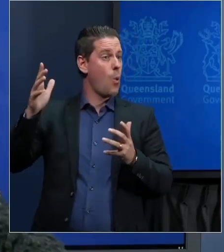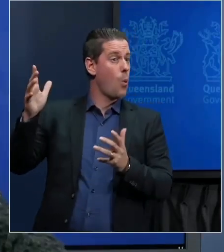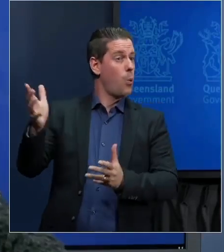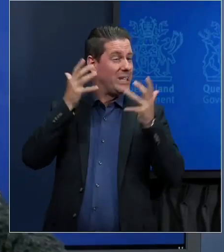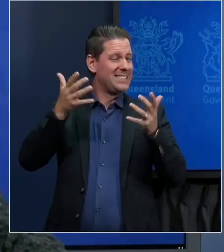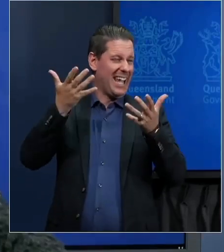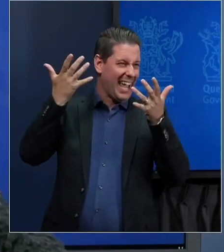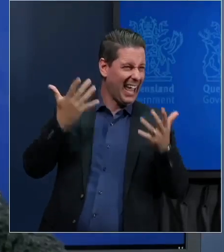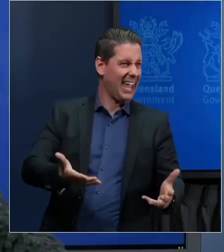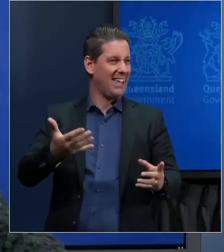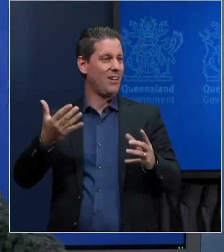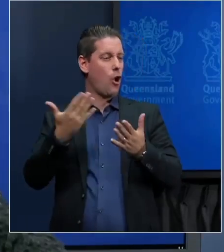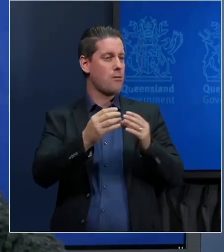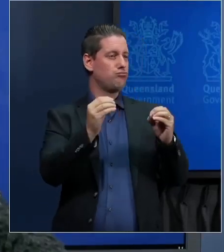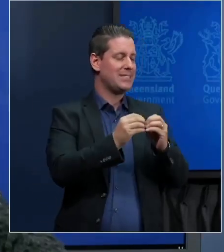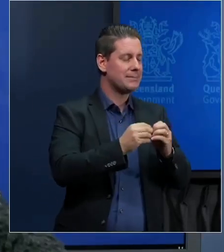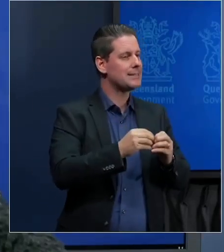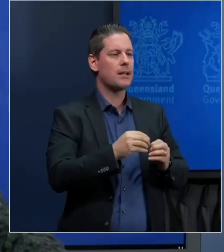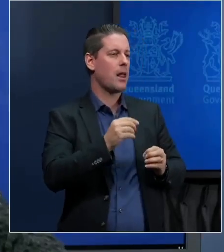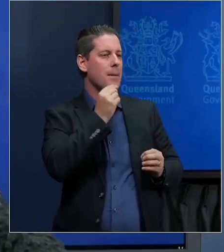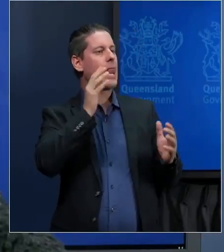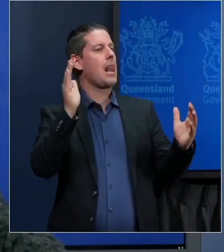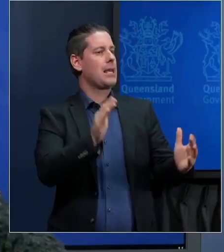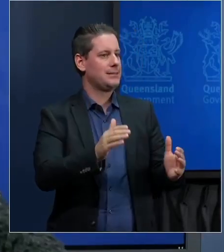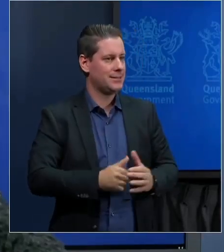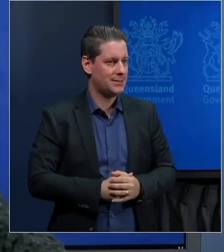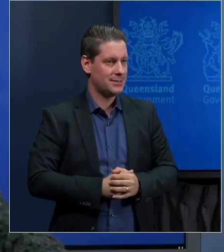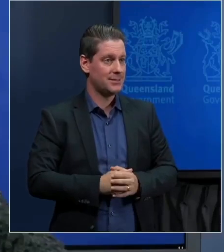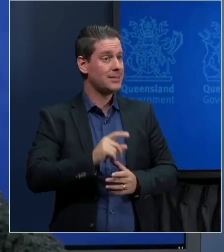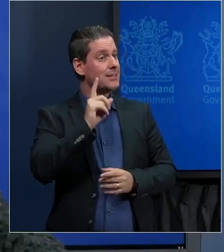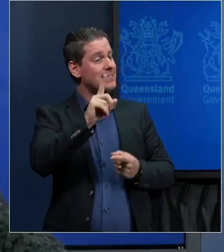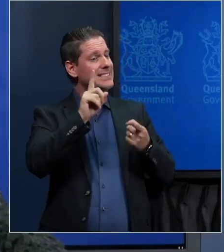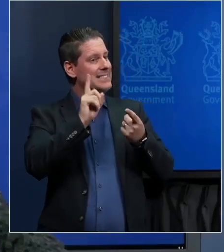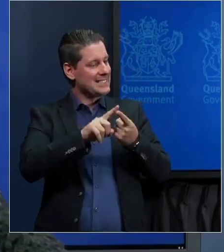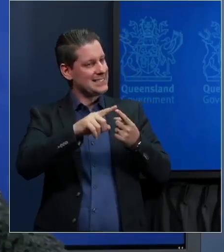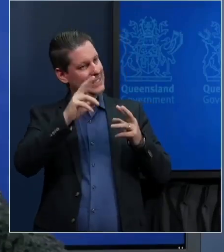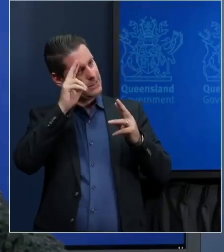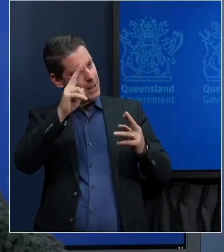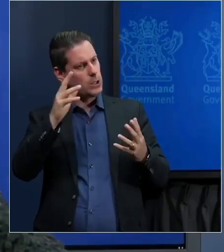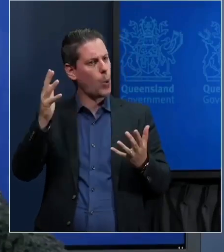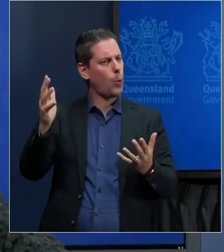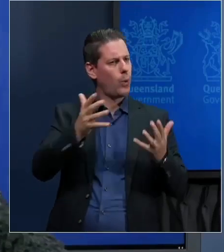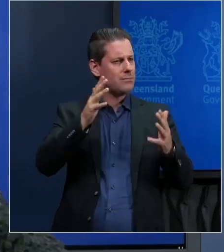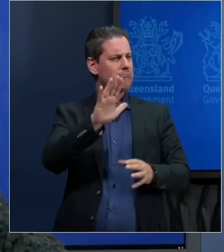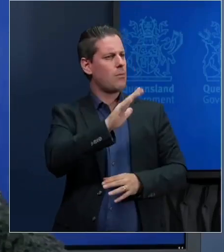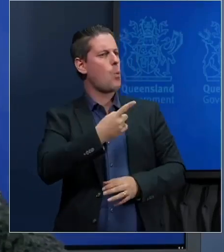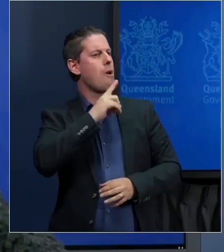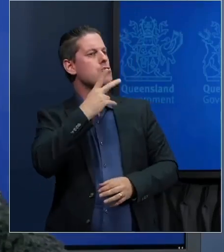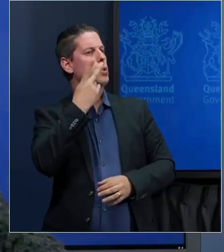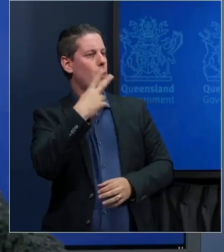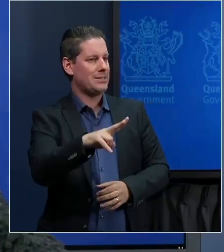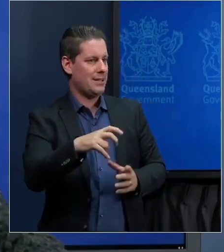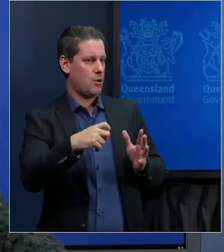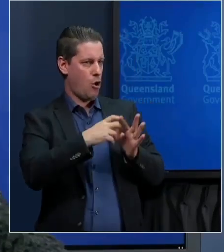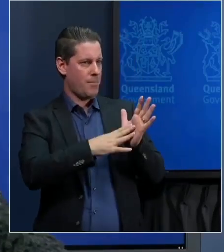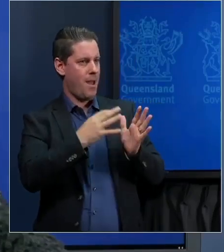Brisbane itself, but damaging wind gusts to 120 kilometres per hour are expected, and they will develop quickly as